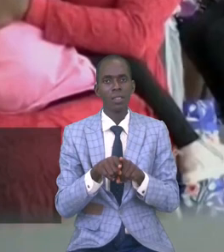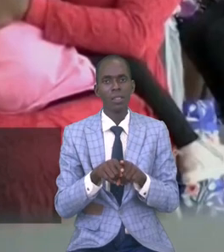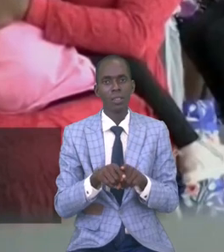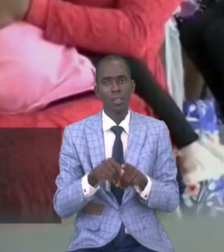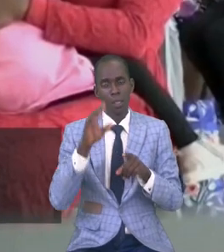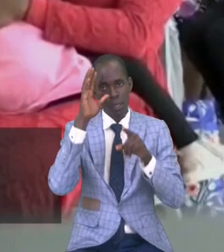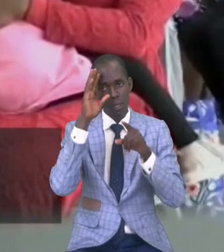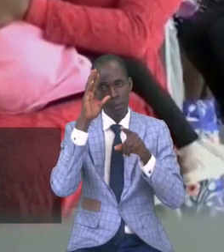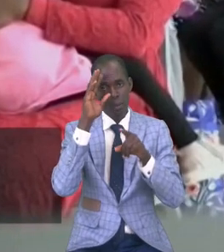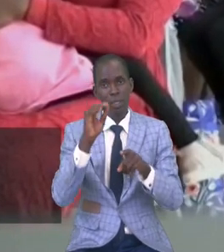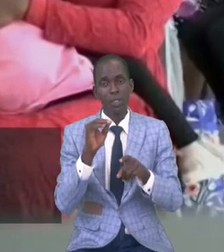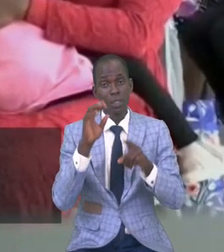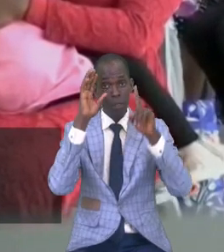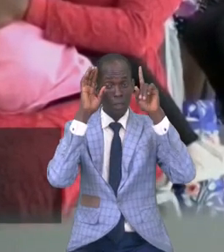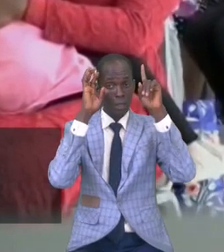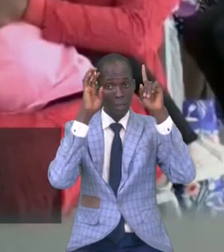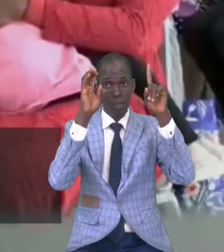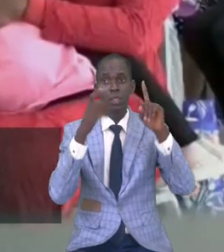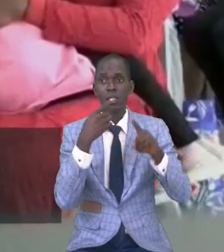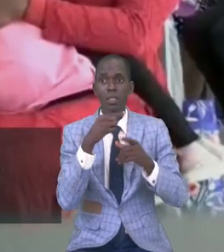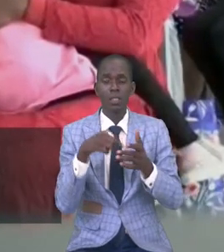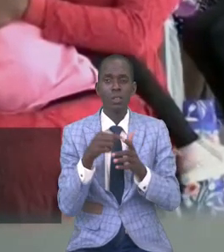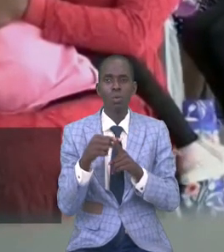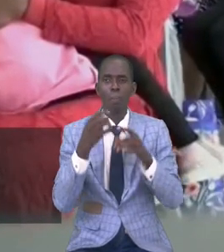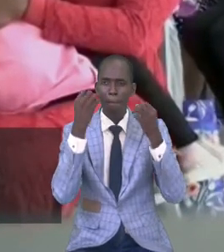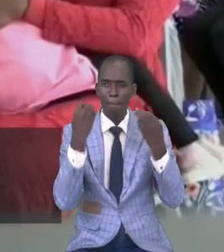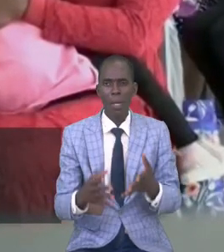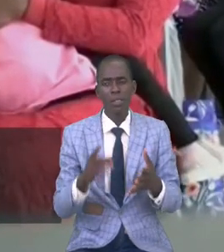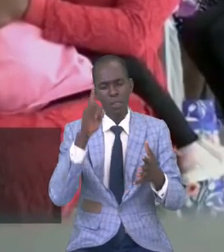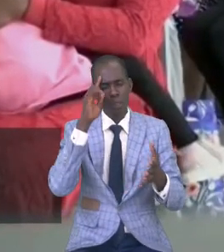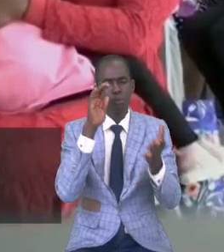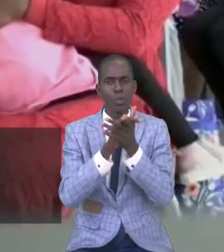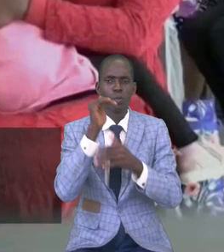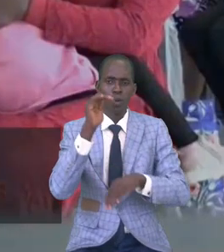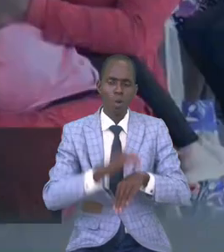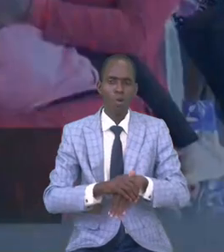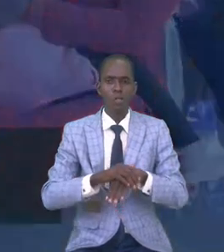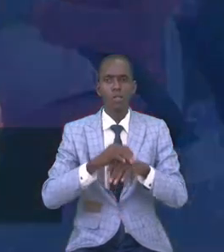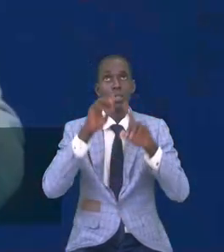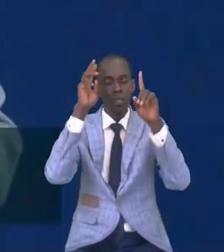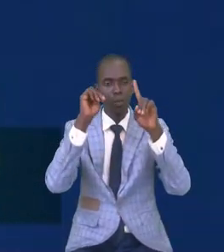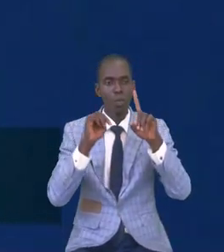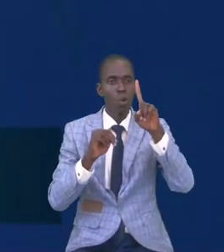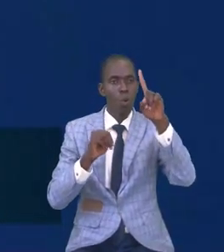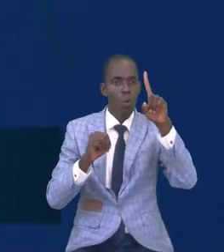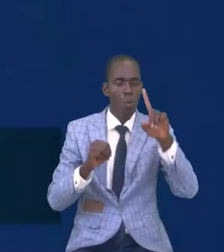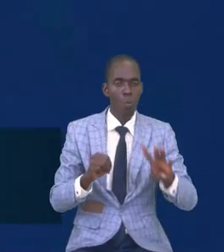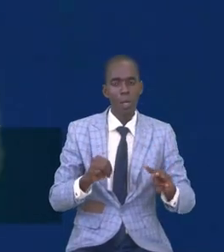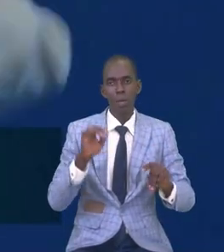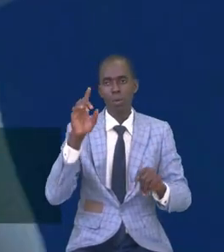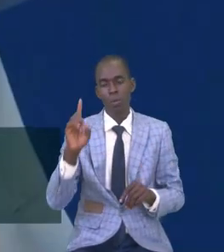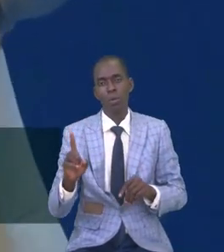many believed on him. One by one by one, I